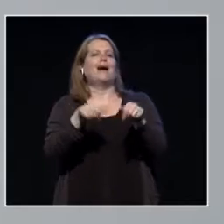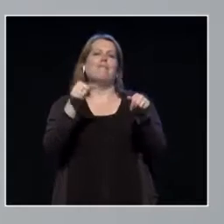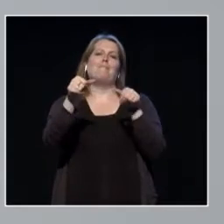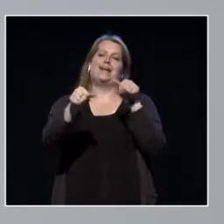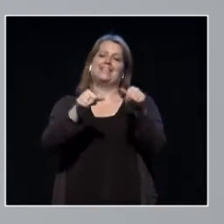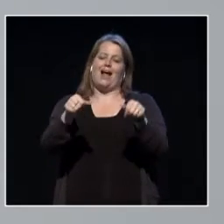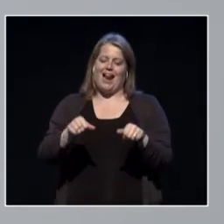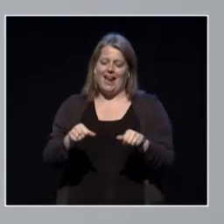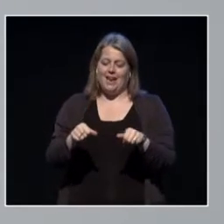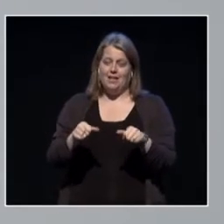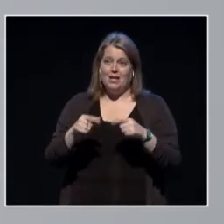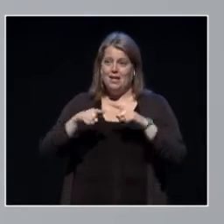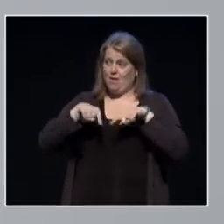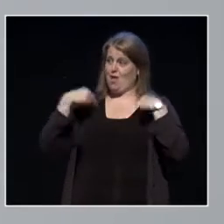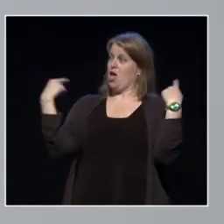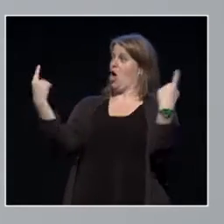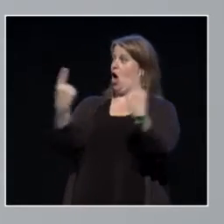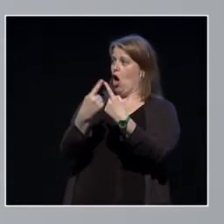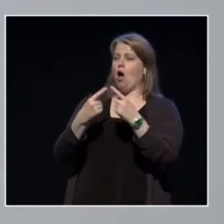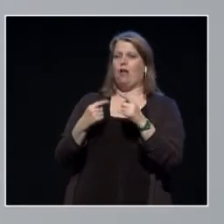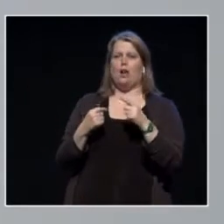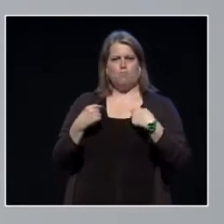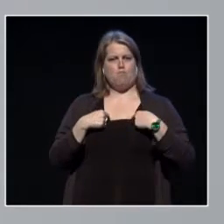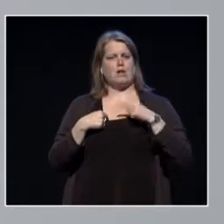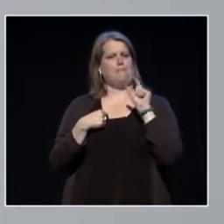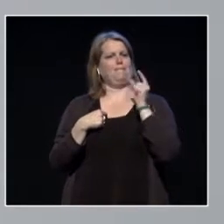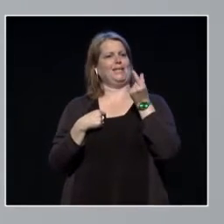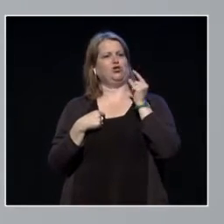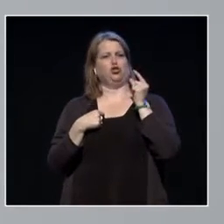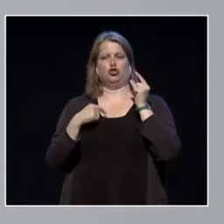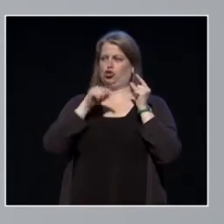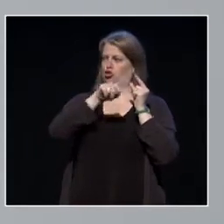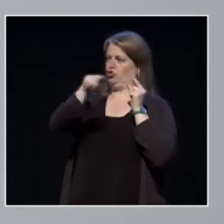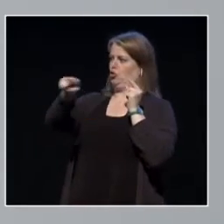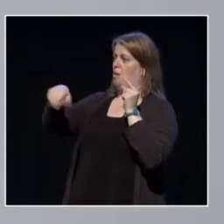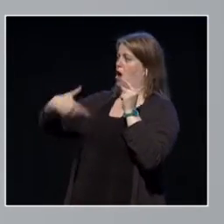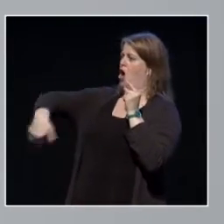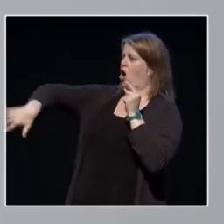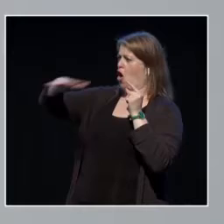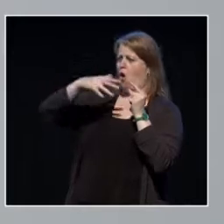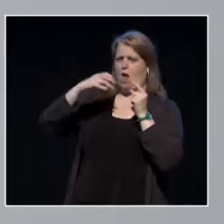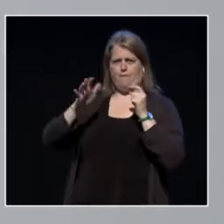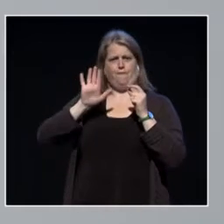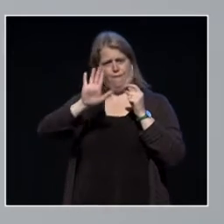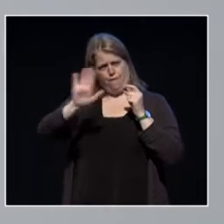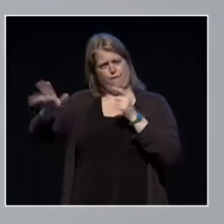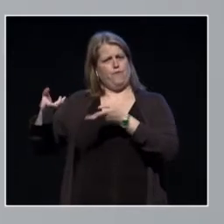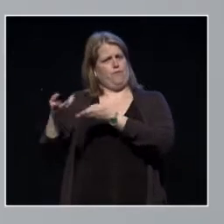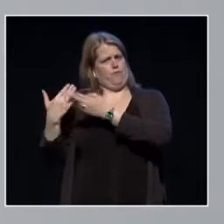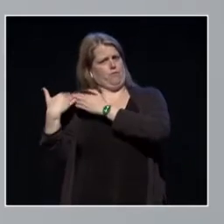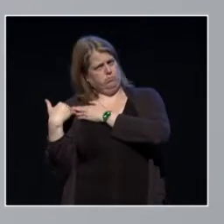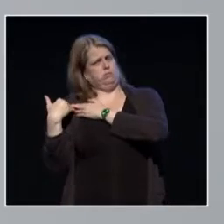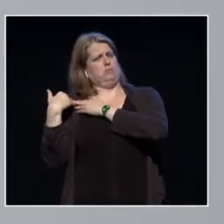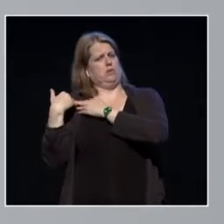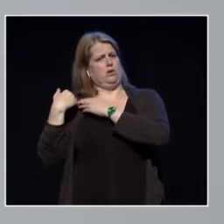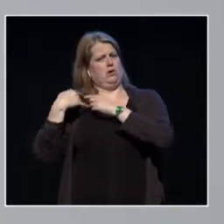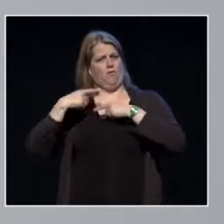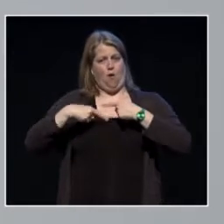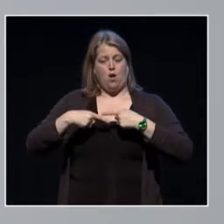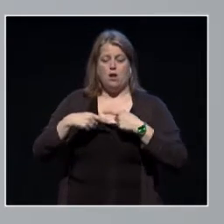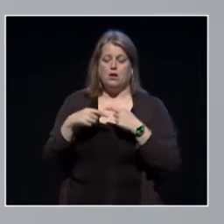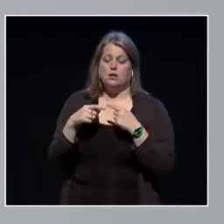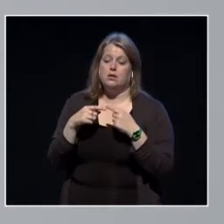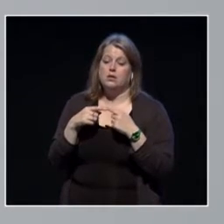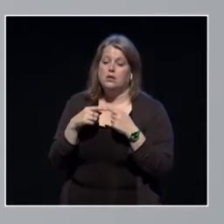scattered little pieces of that puzzle, and we all have a role to play. So, those of us